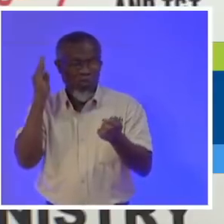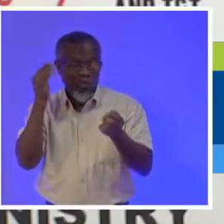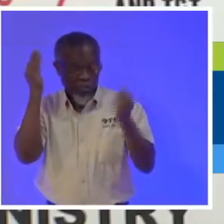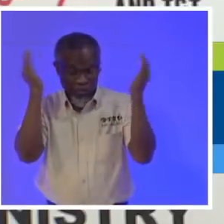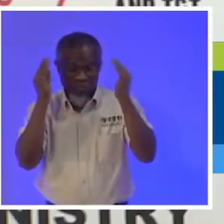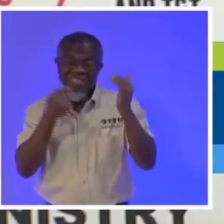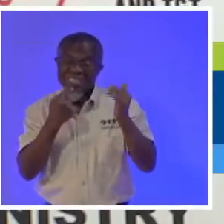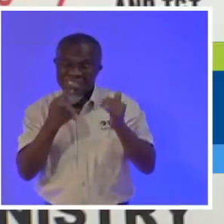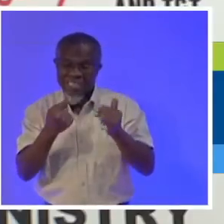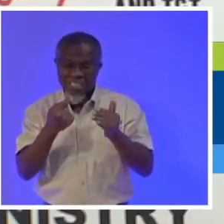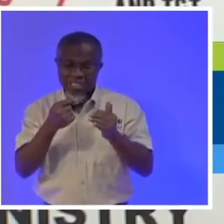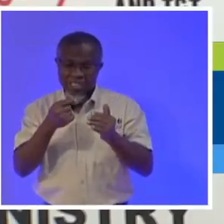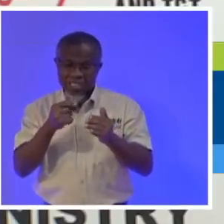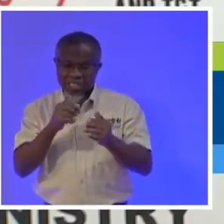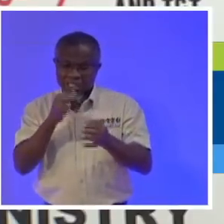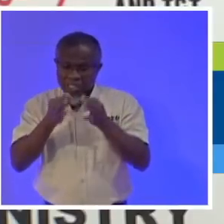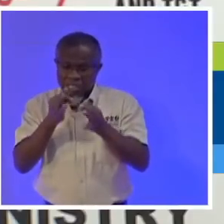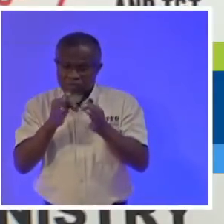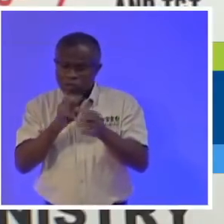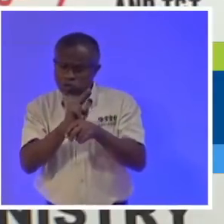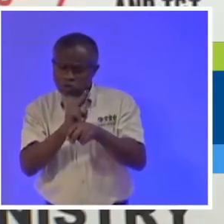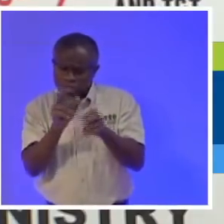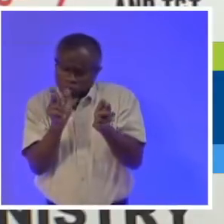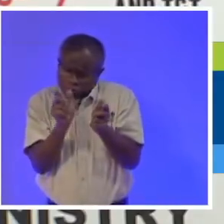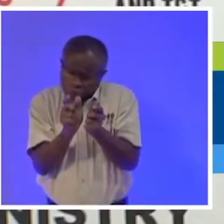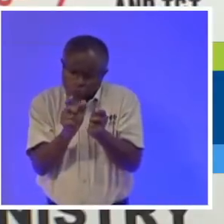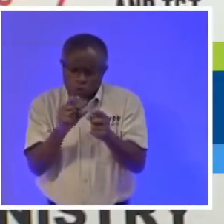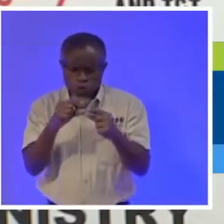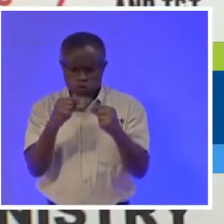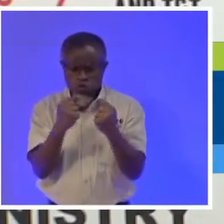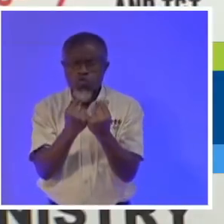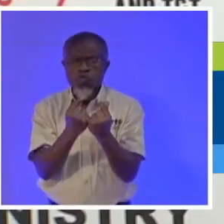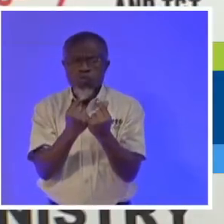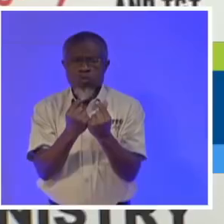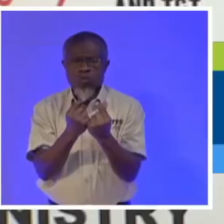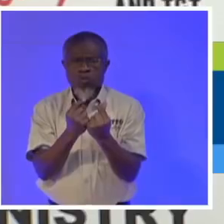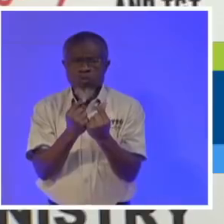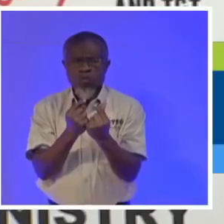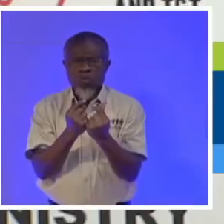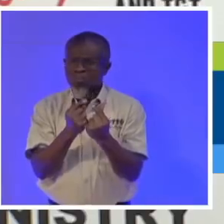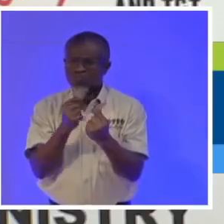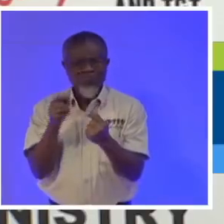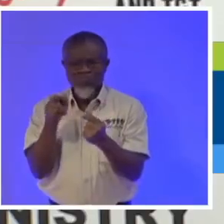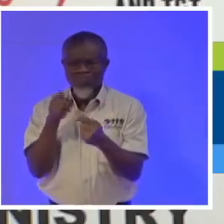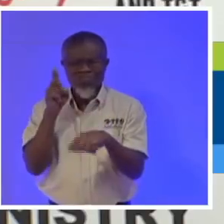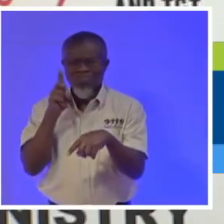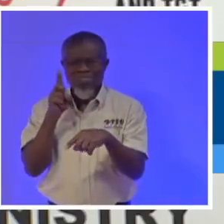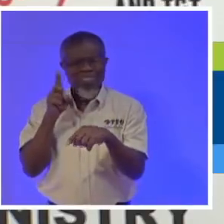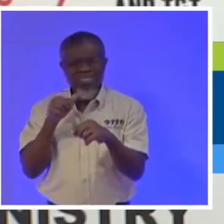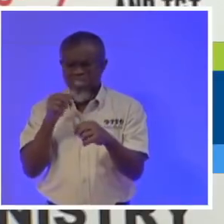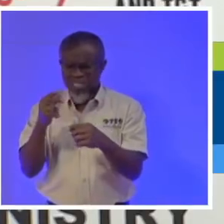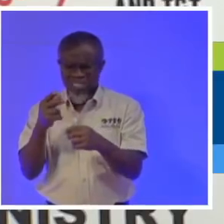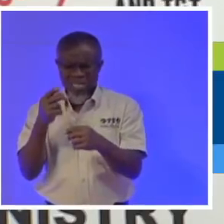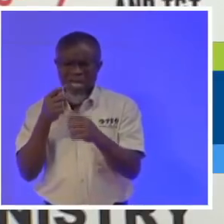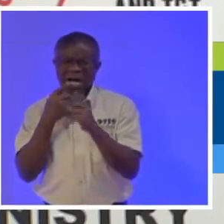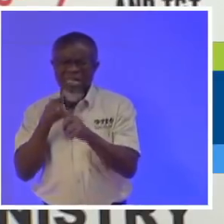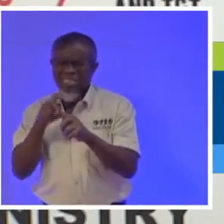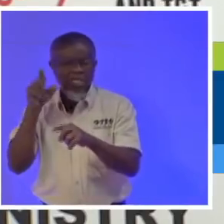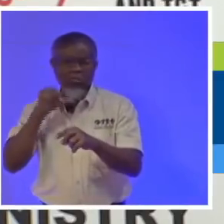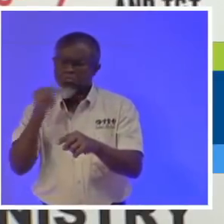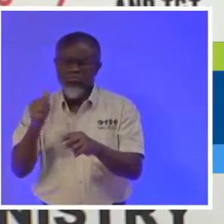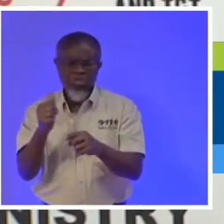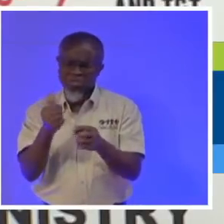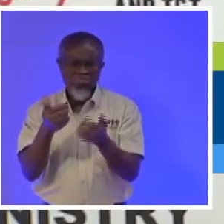counterproductive. And it is worth repeating. The rates are only indicative,